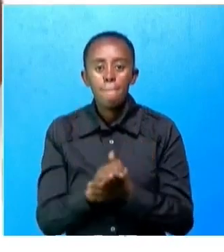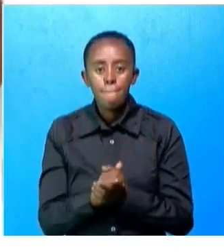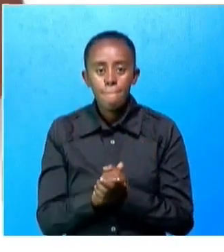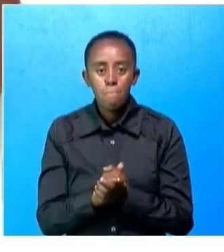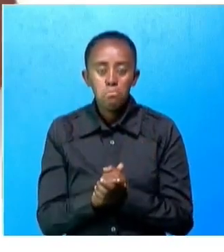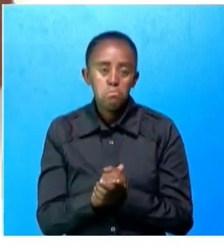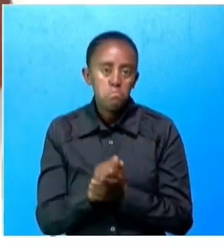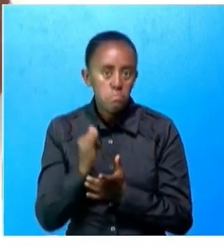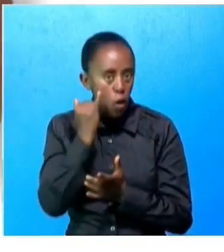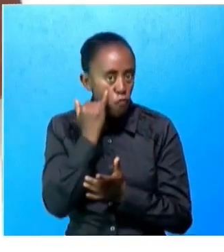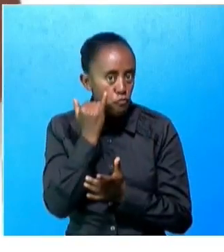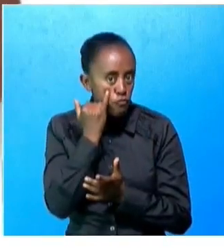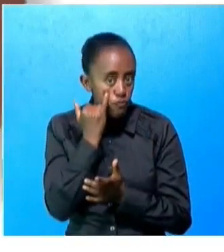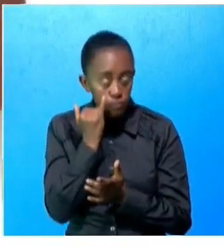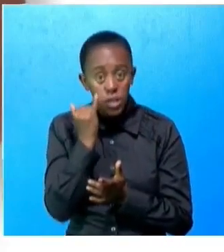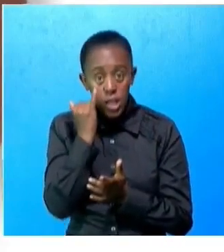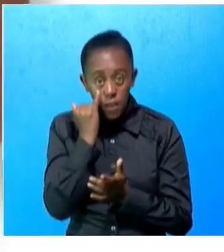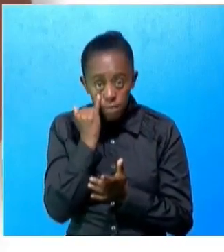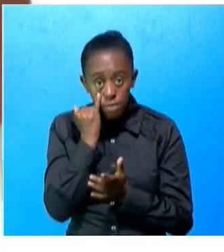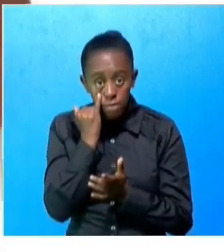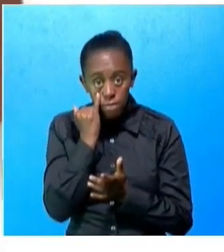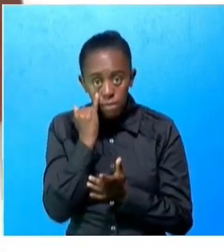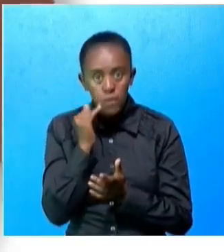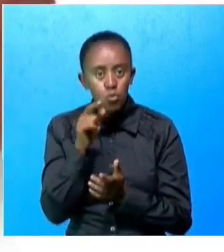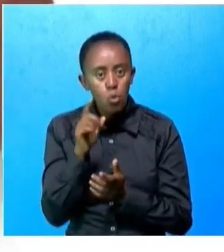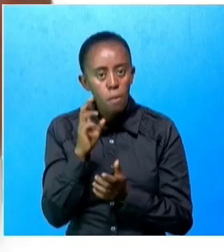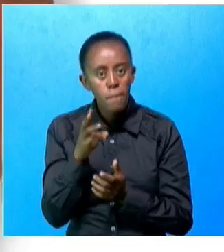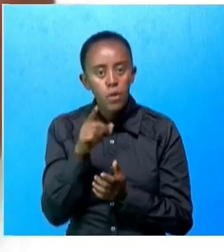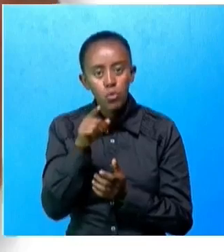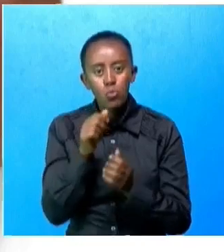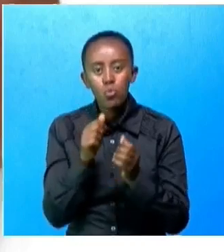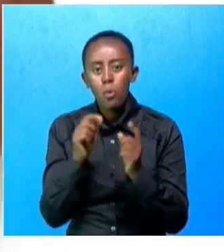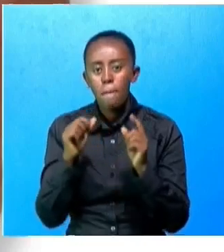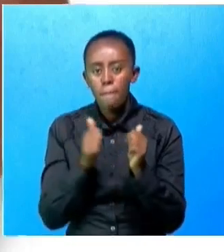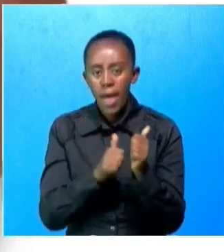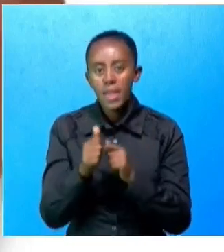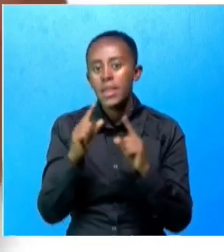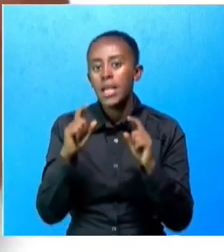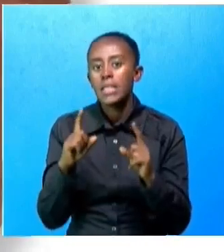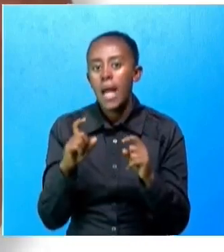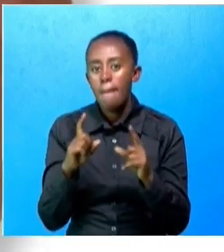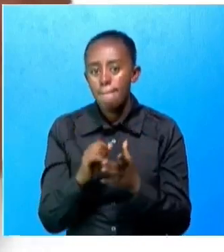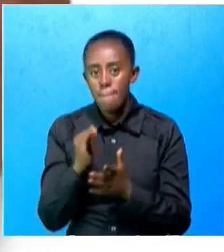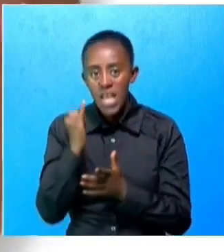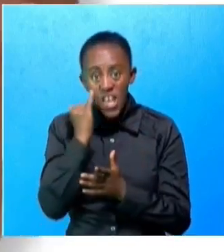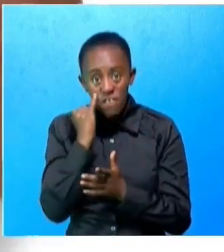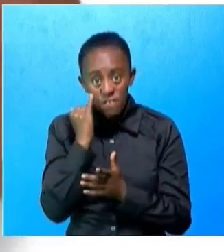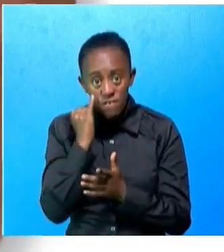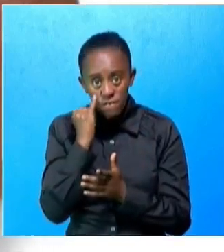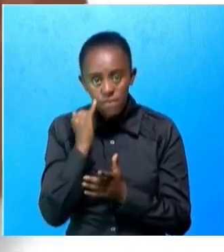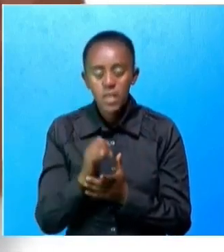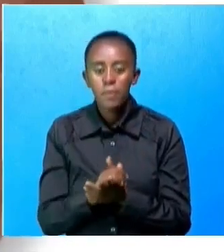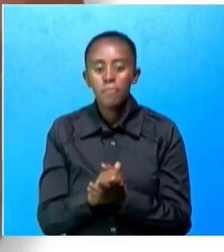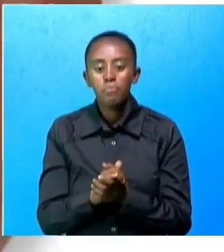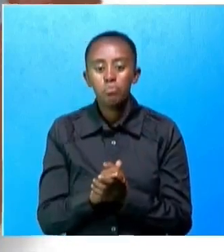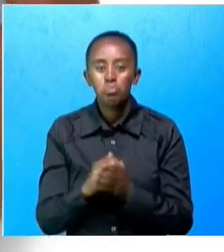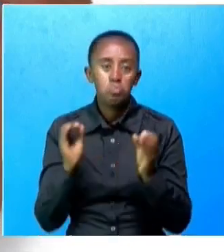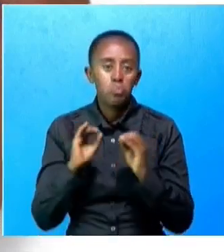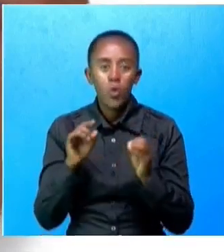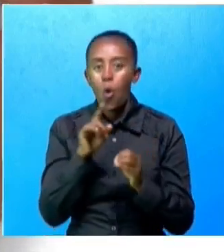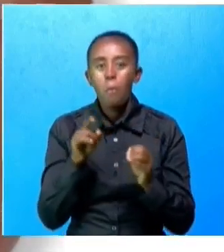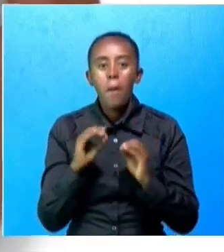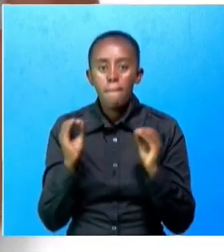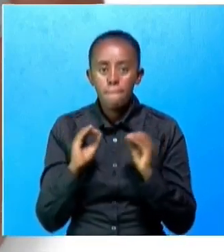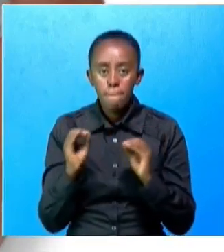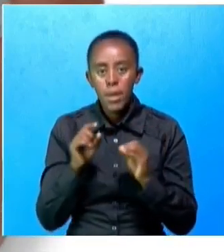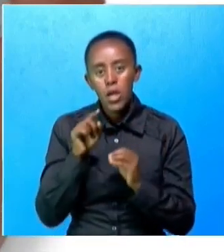If you pass, you will pass the exam. If here with no comma,